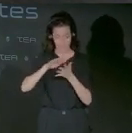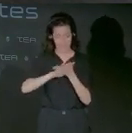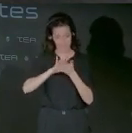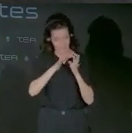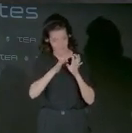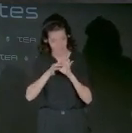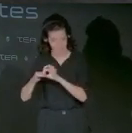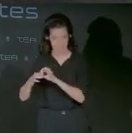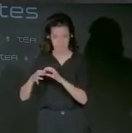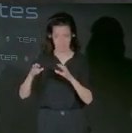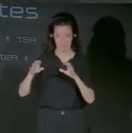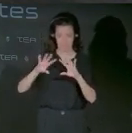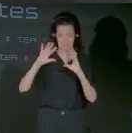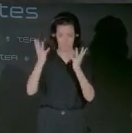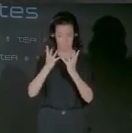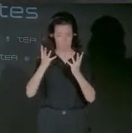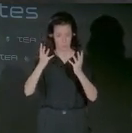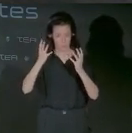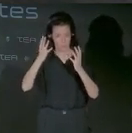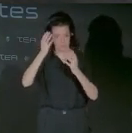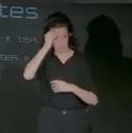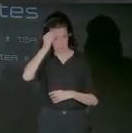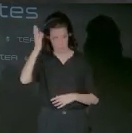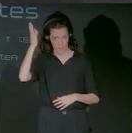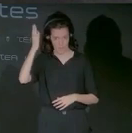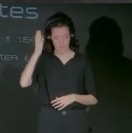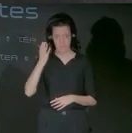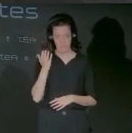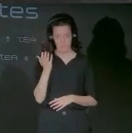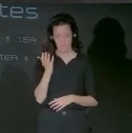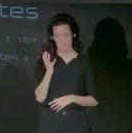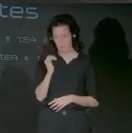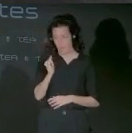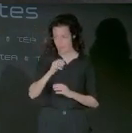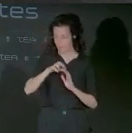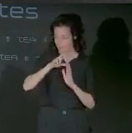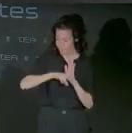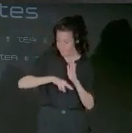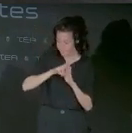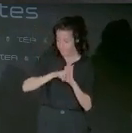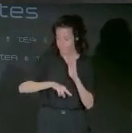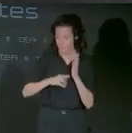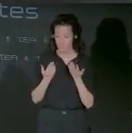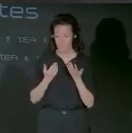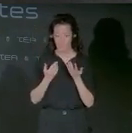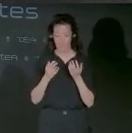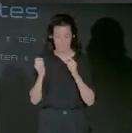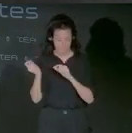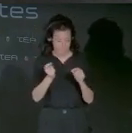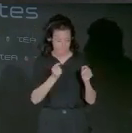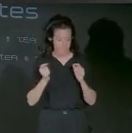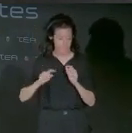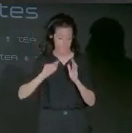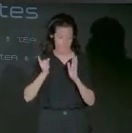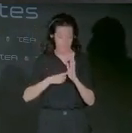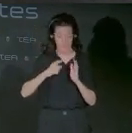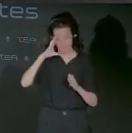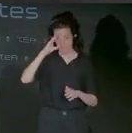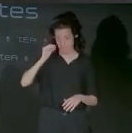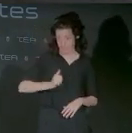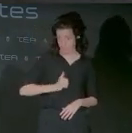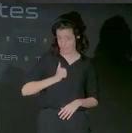few regulations that are under discussion, whether that is the AI Act, whether that is the Data Act, whether that is the Cyber